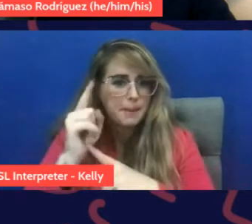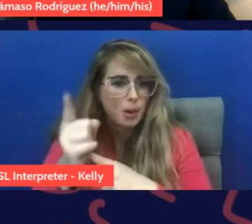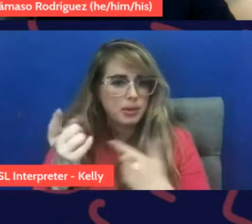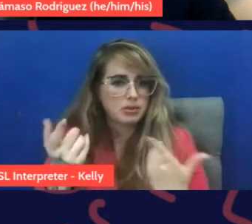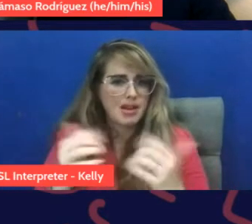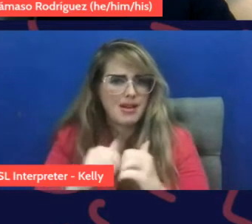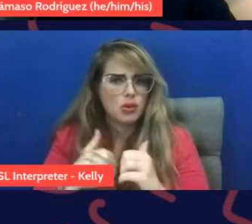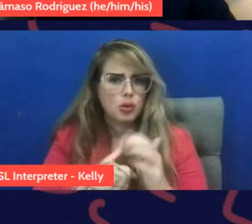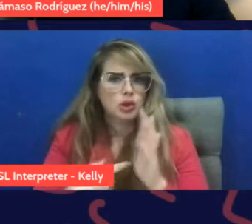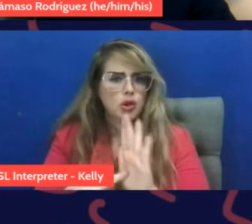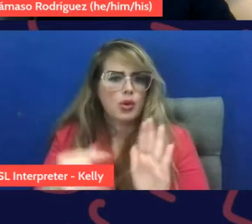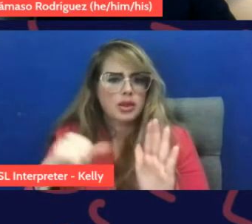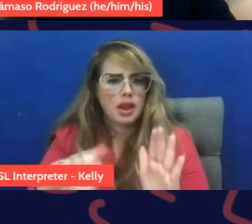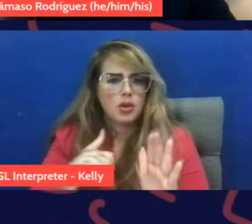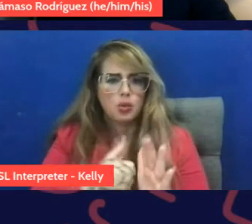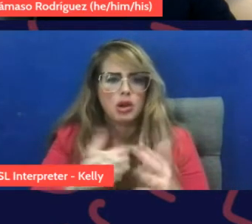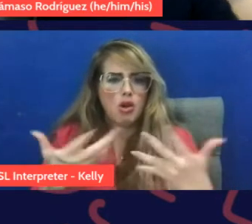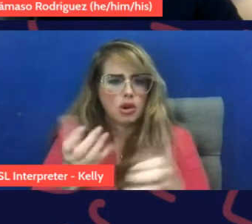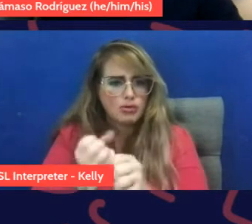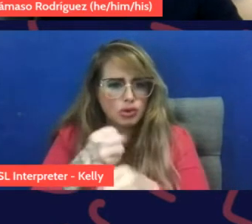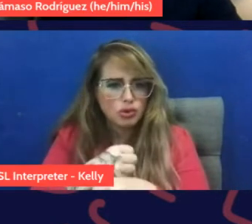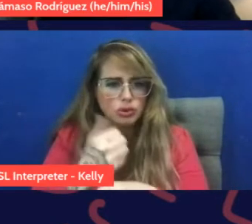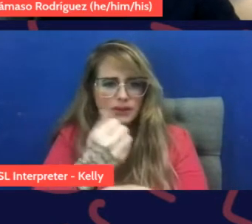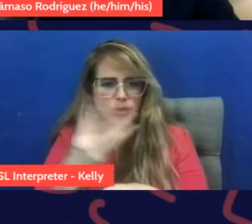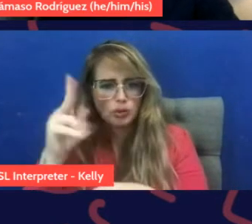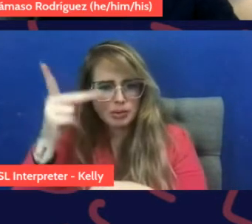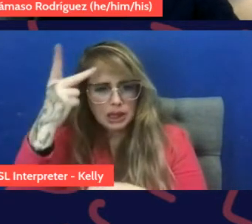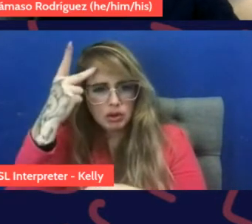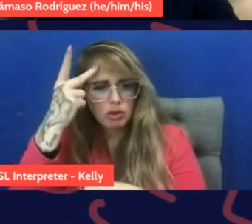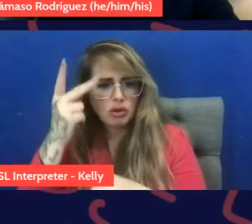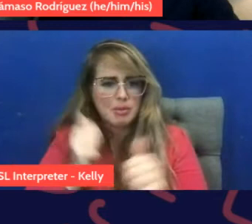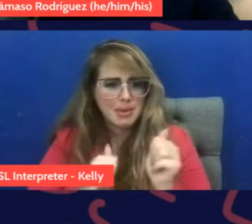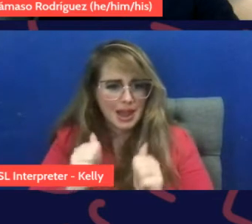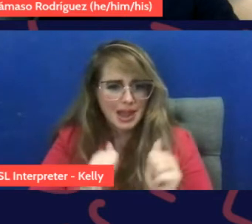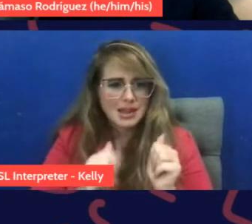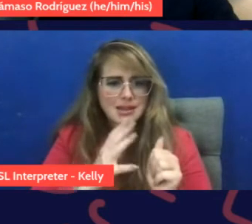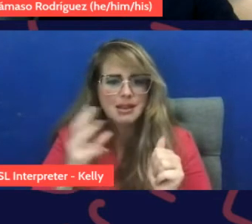We had produced a handful of political plays, and